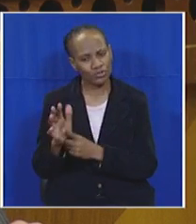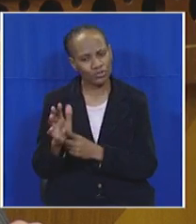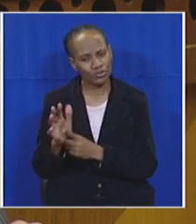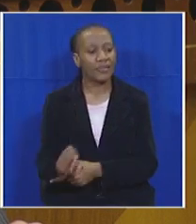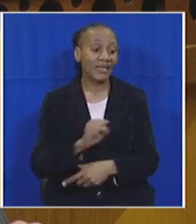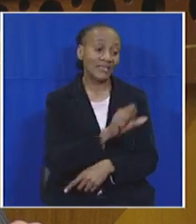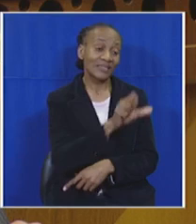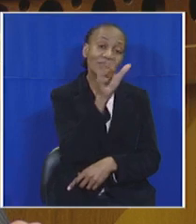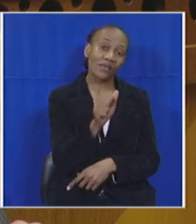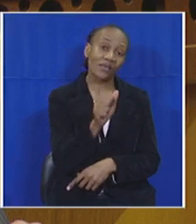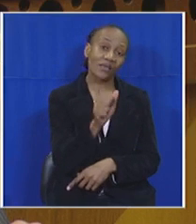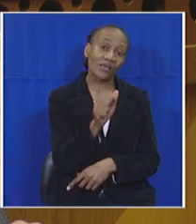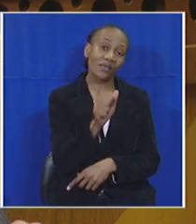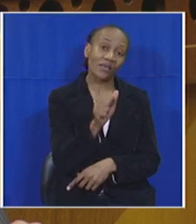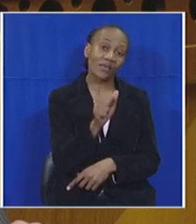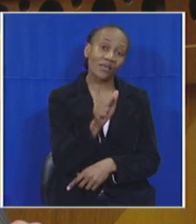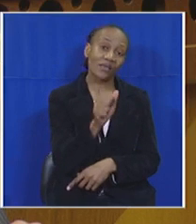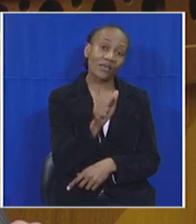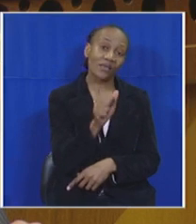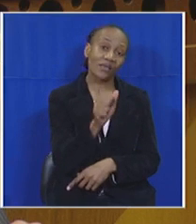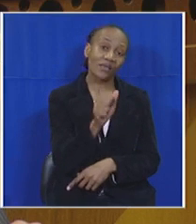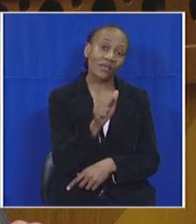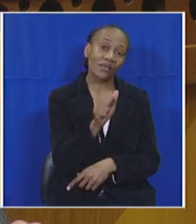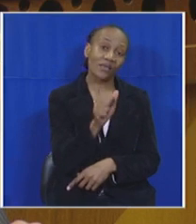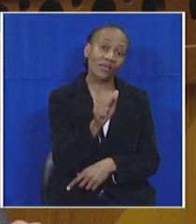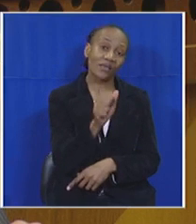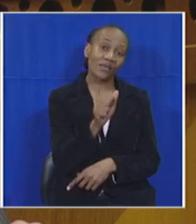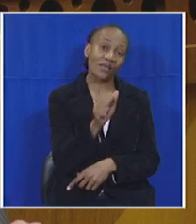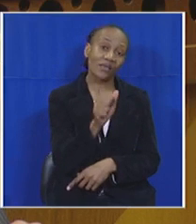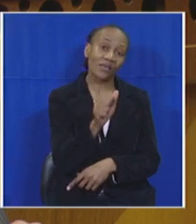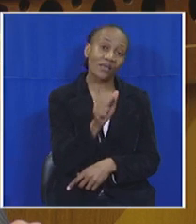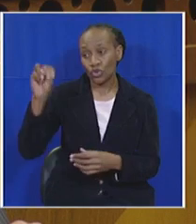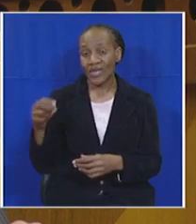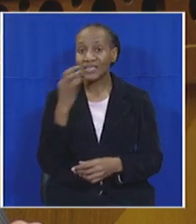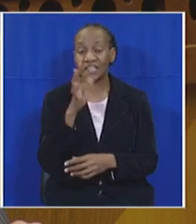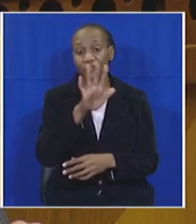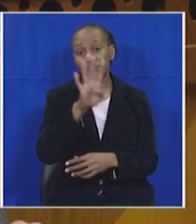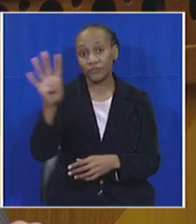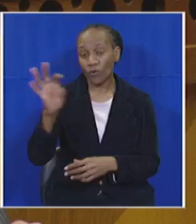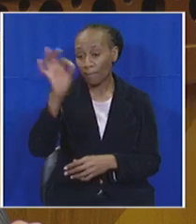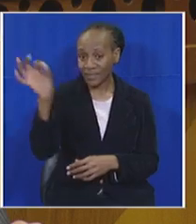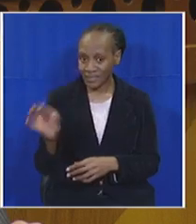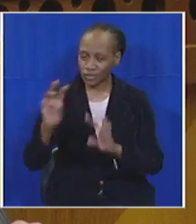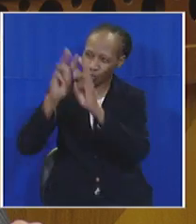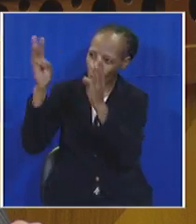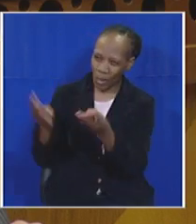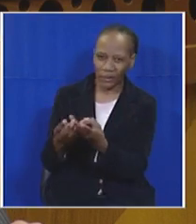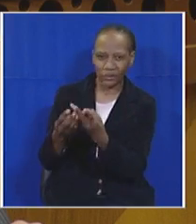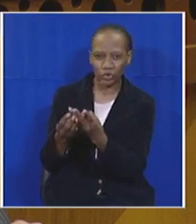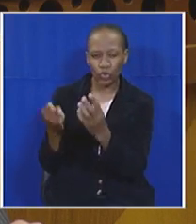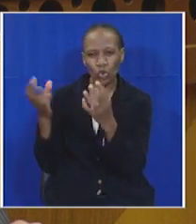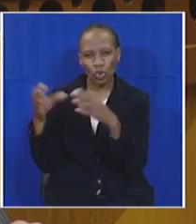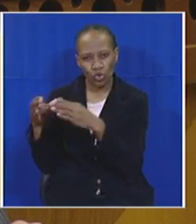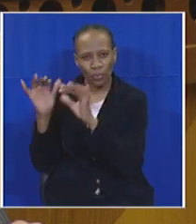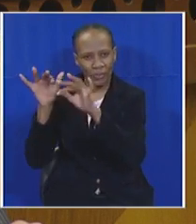South Africa is urbanizing very rapidly. According to the UN, 80% of the world's population lives in